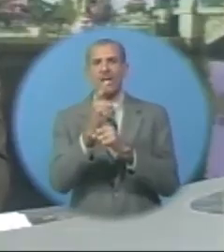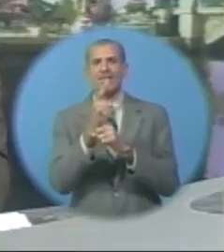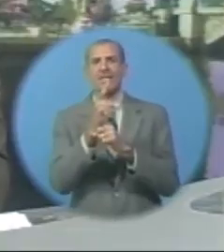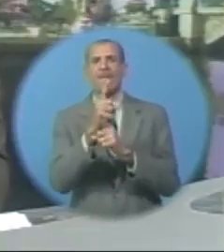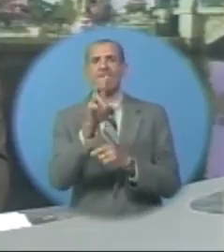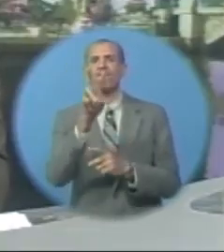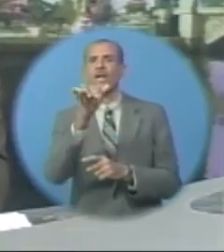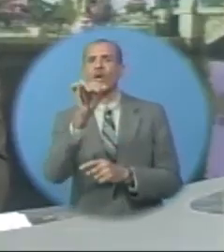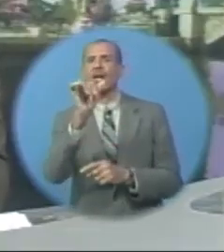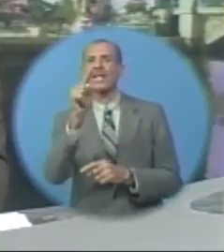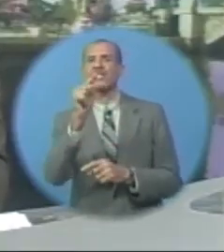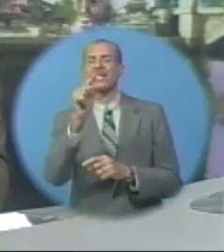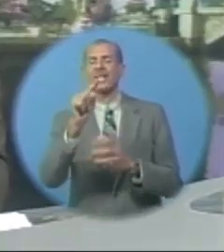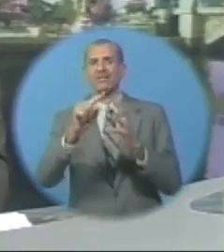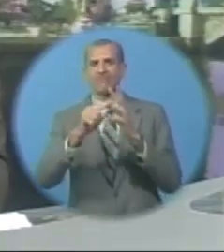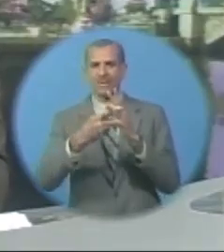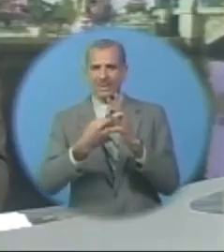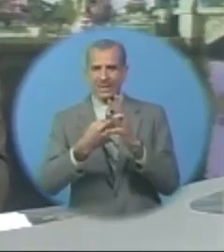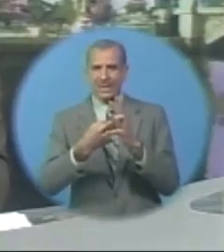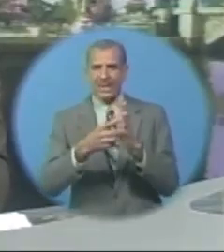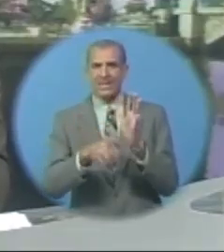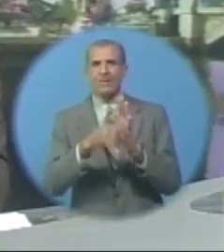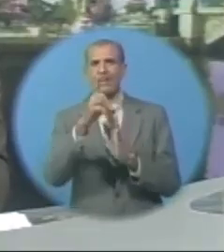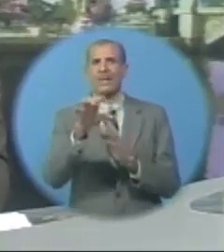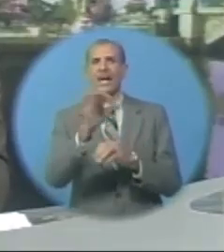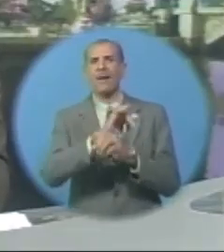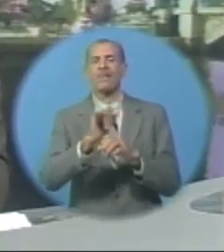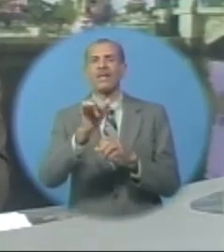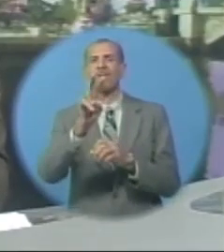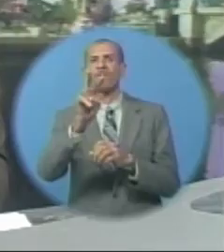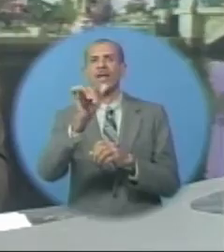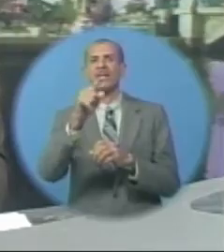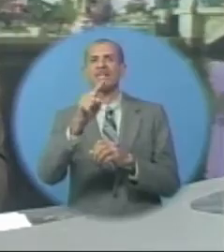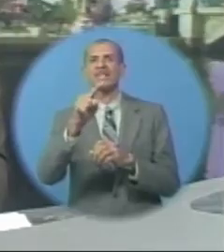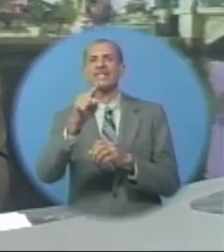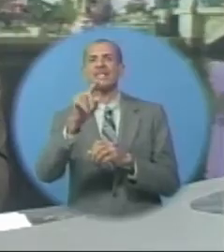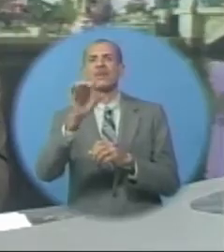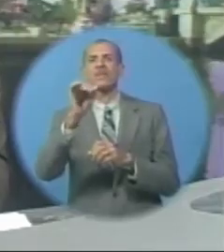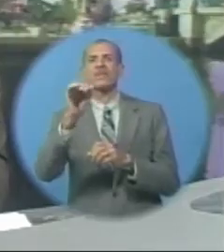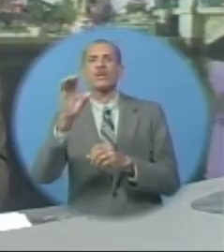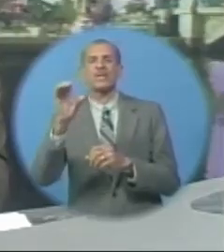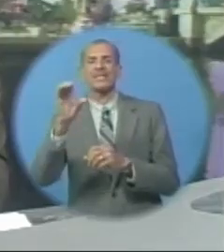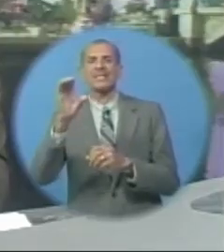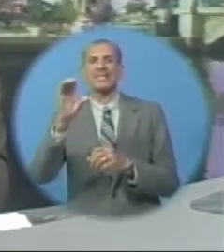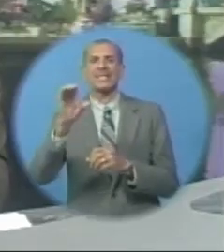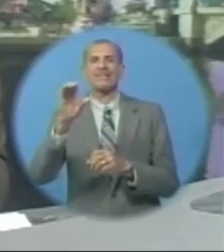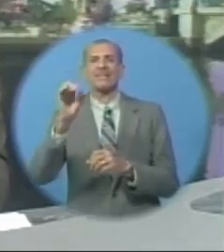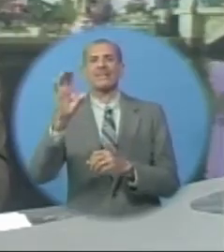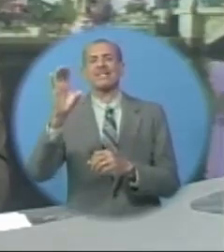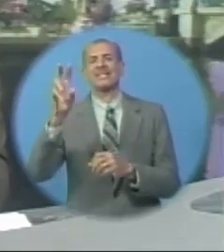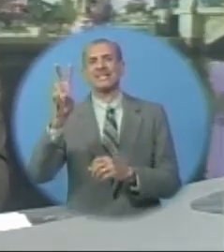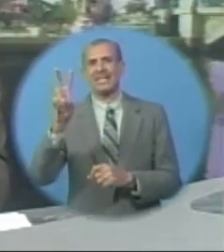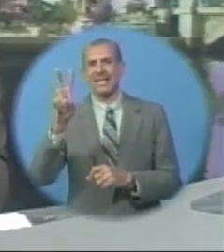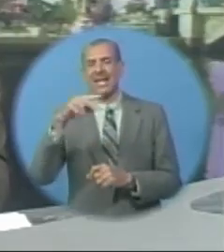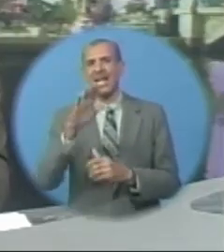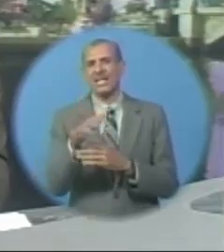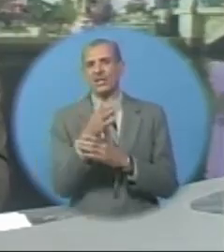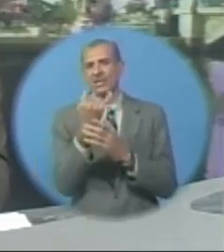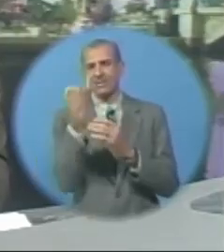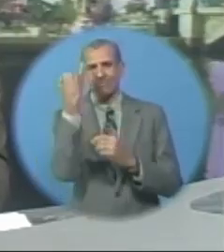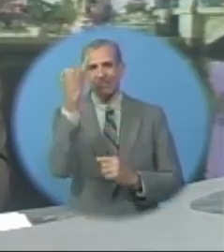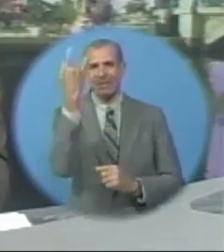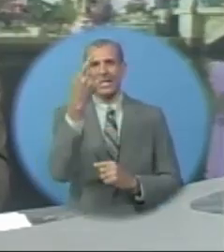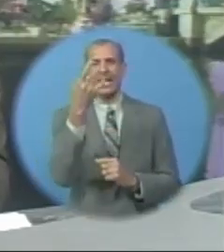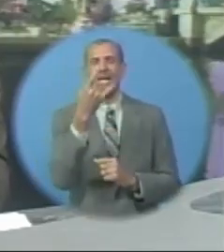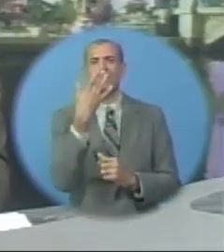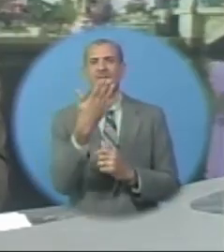launched. Developed by the Caribbean Vulnerable Communities Coalition, CBC, the Shared Incident Database is an advanced,